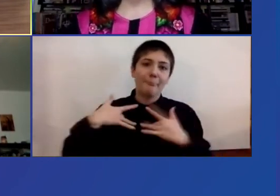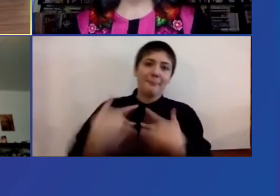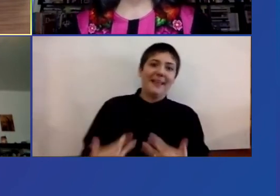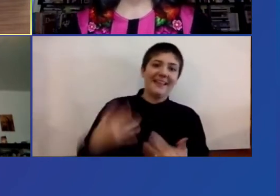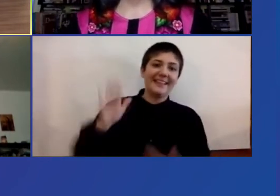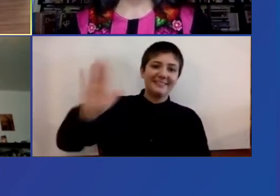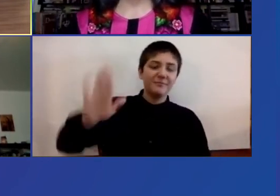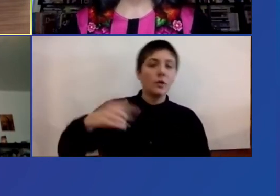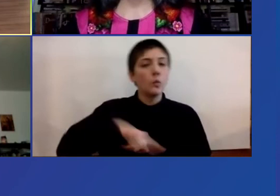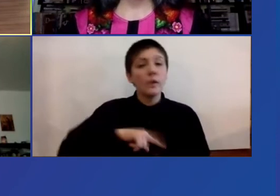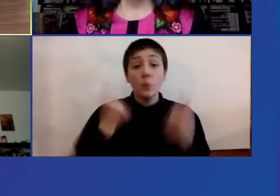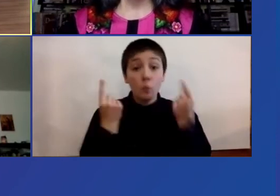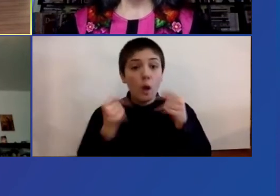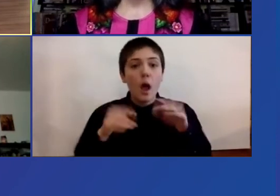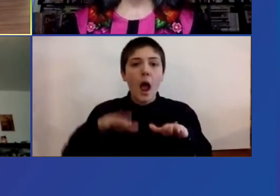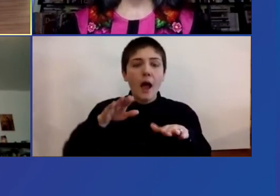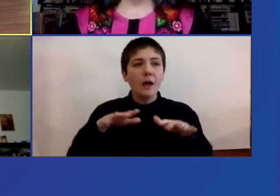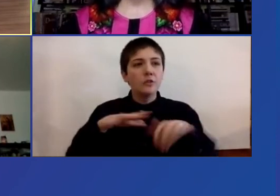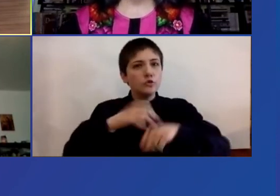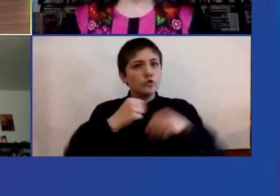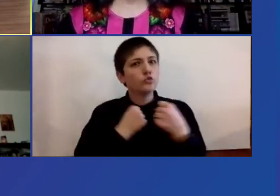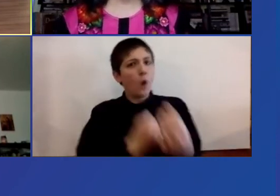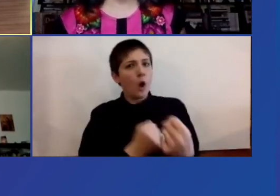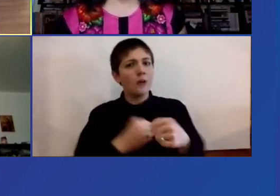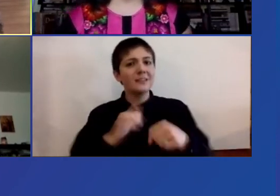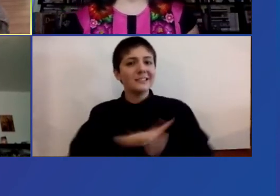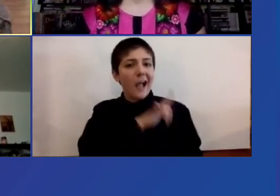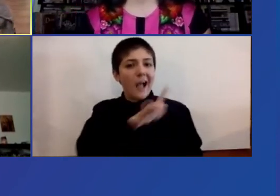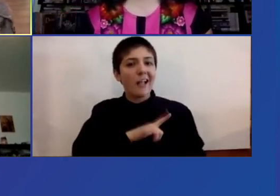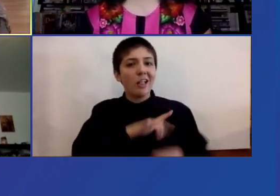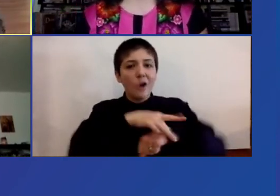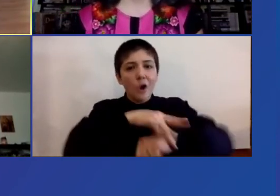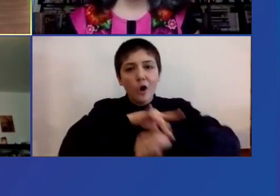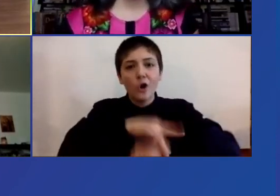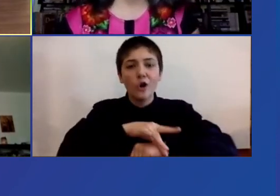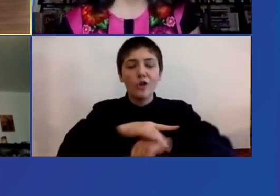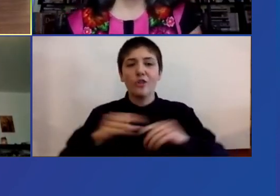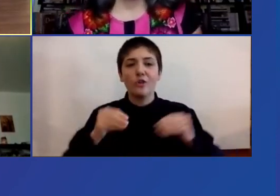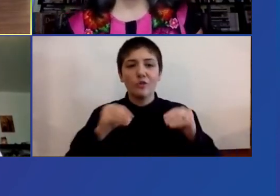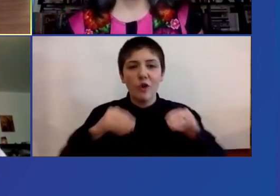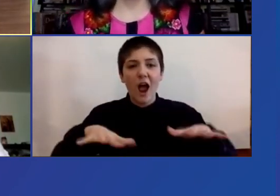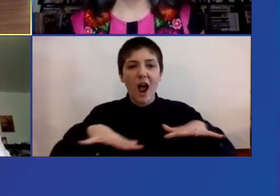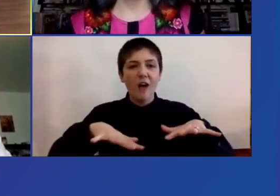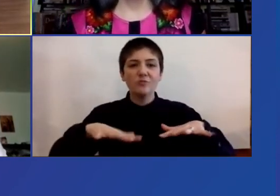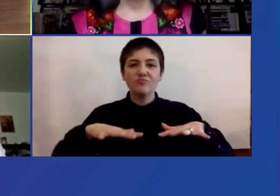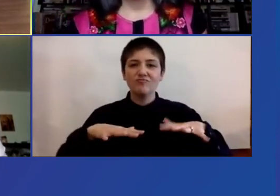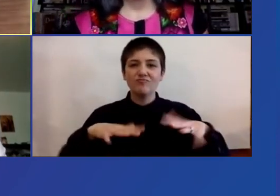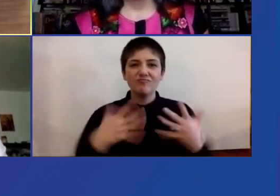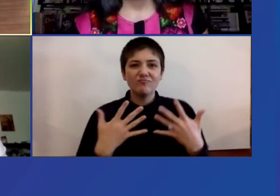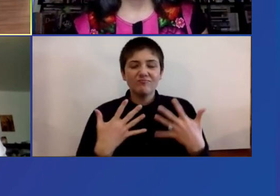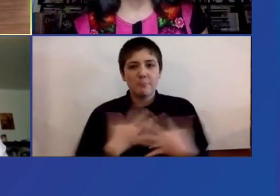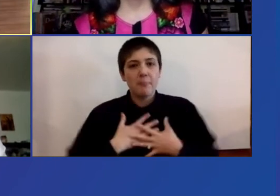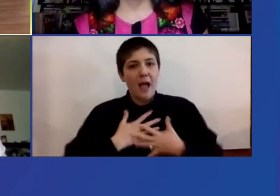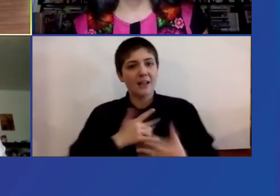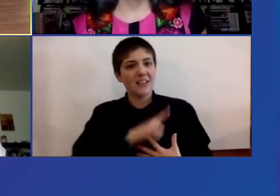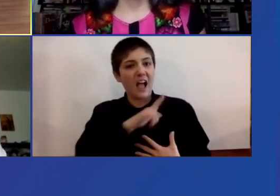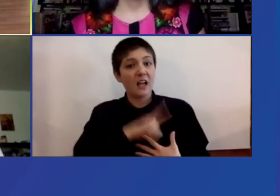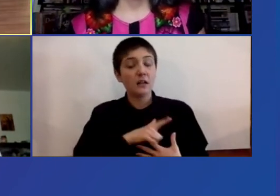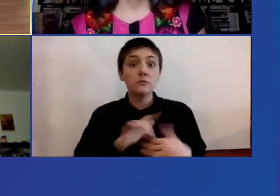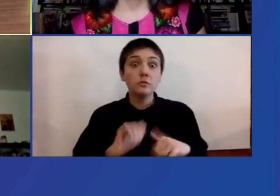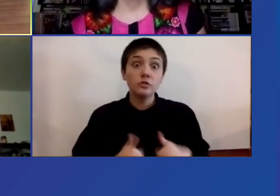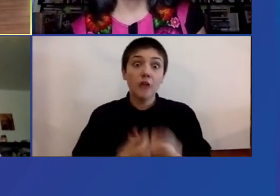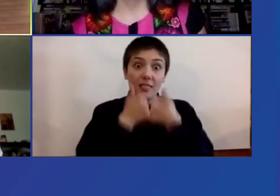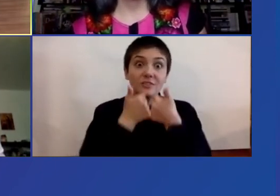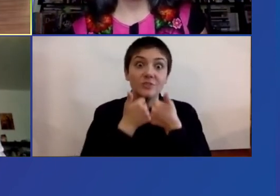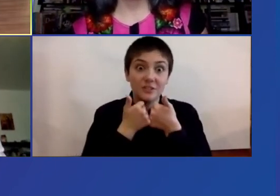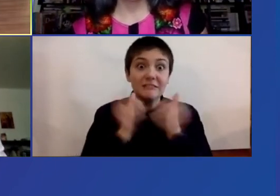earthy style, which a lot of styles outside the US are. It was very difficult to find neighbors that